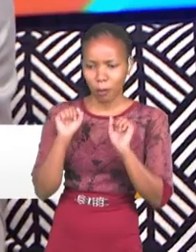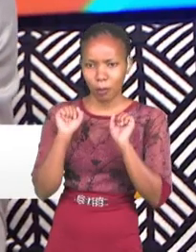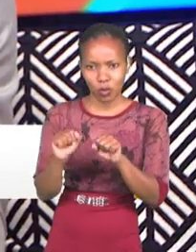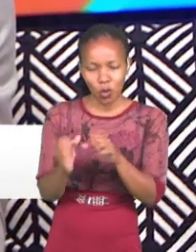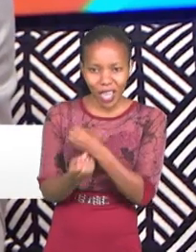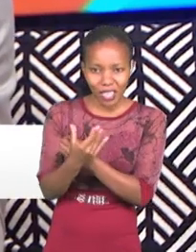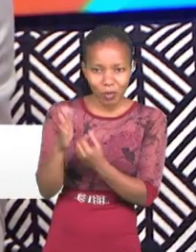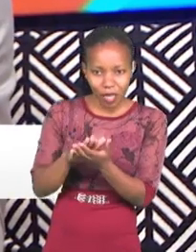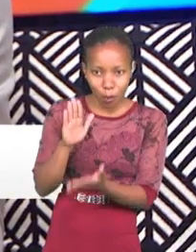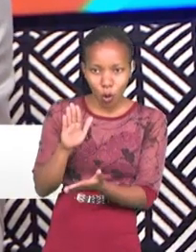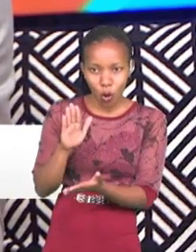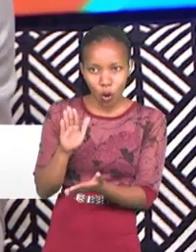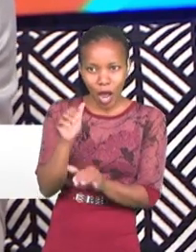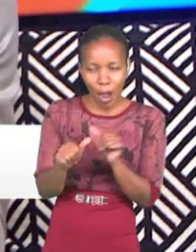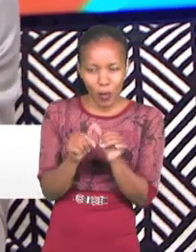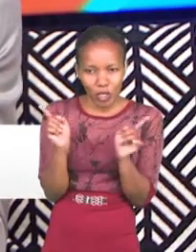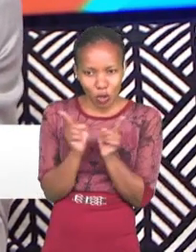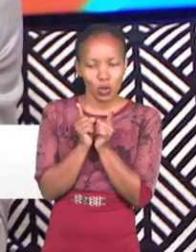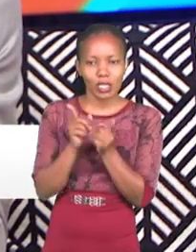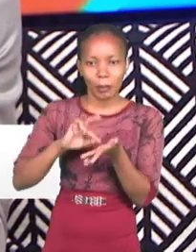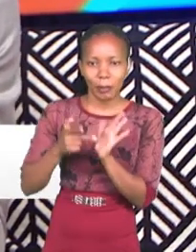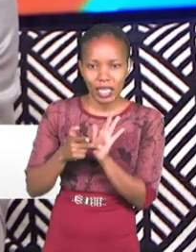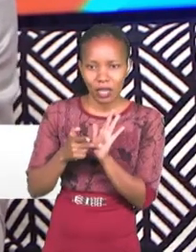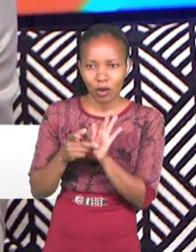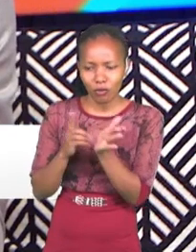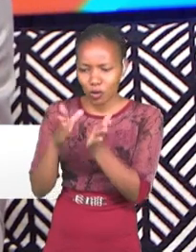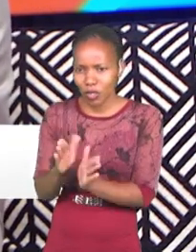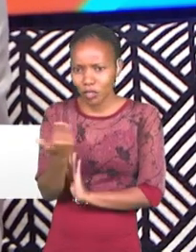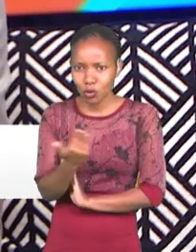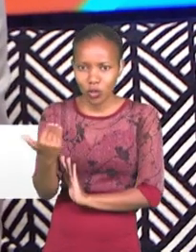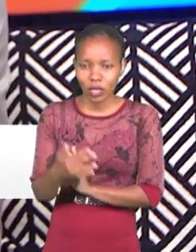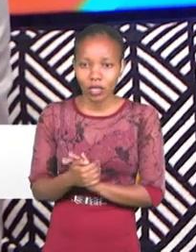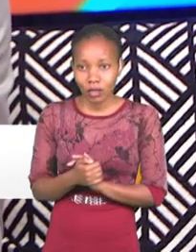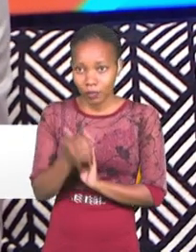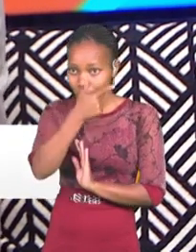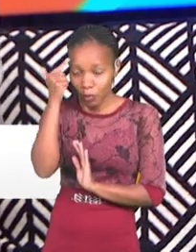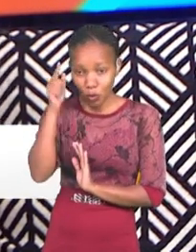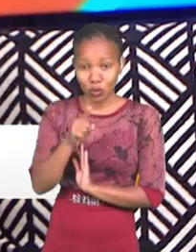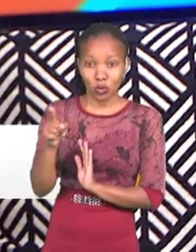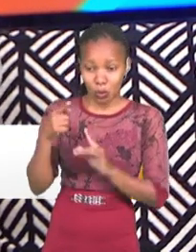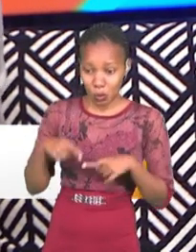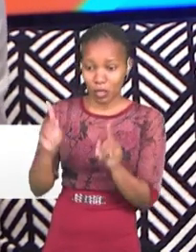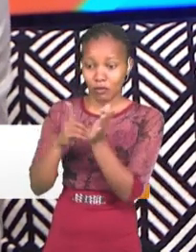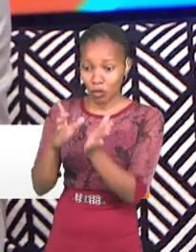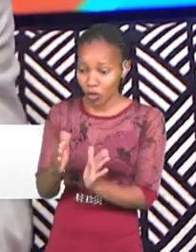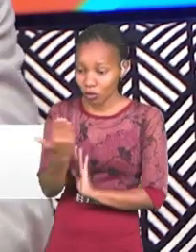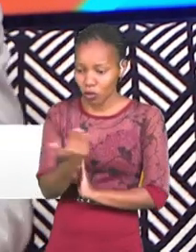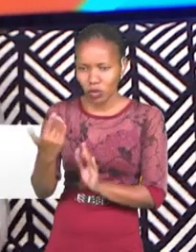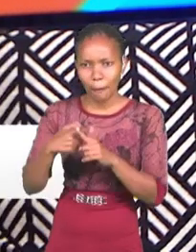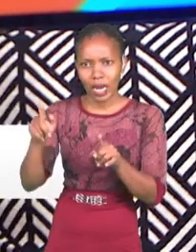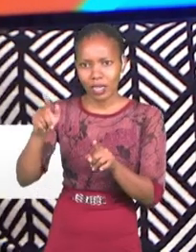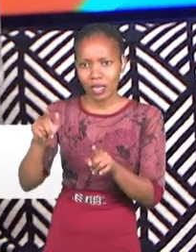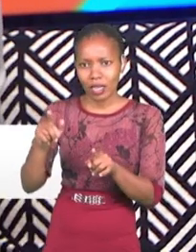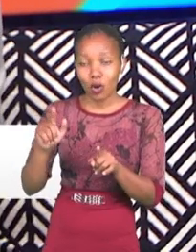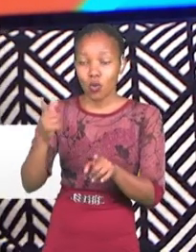us a brief definition of pediatrics because now you are a pediatrician, but still we need to know what you